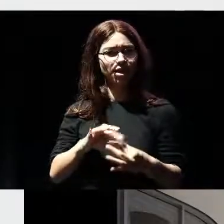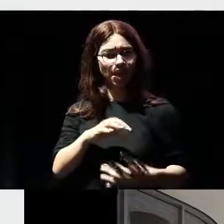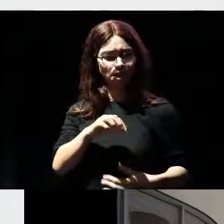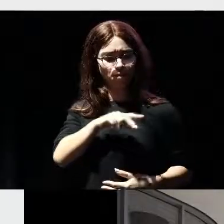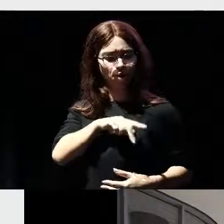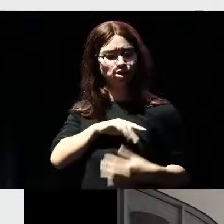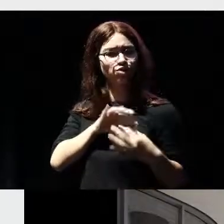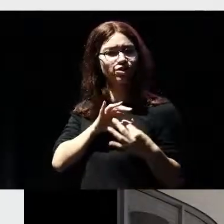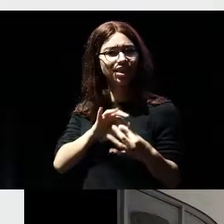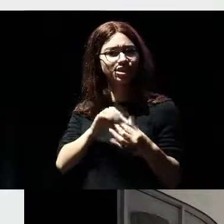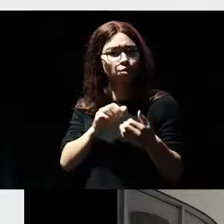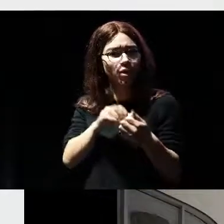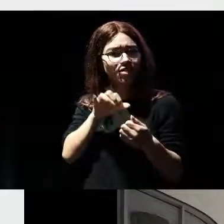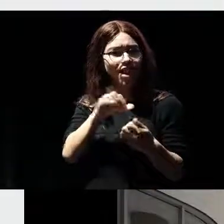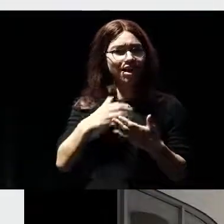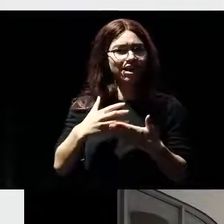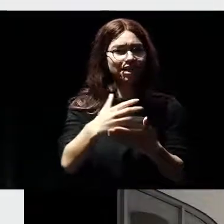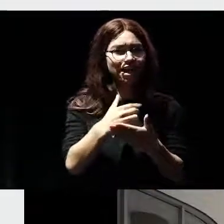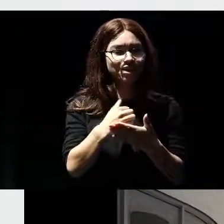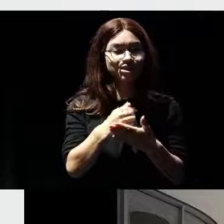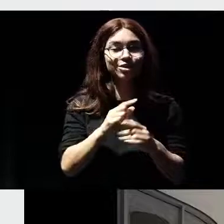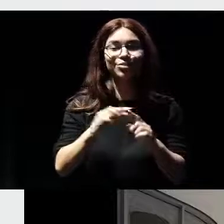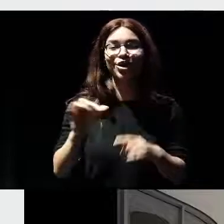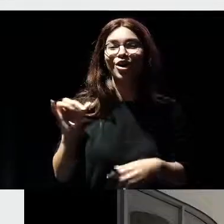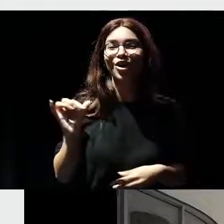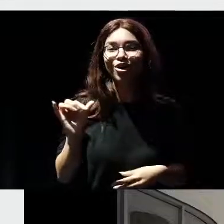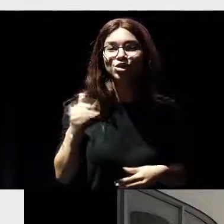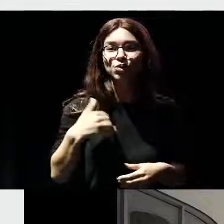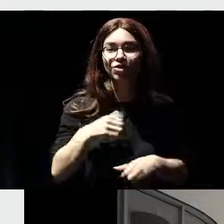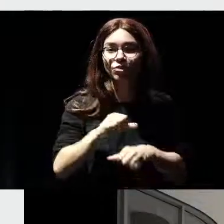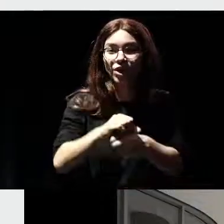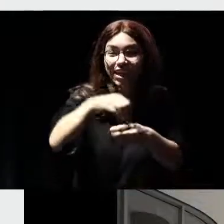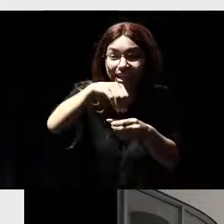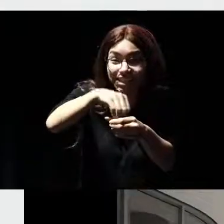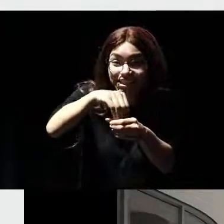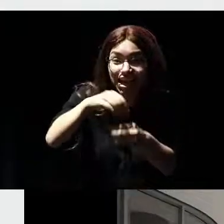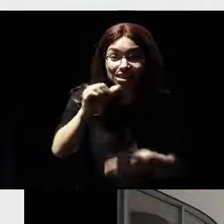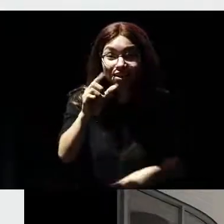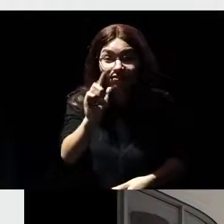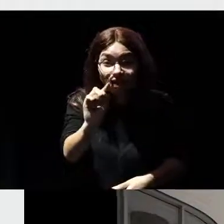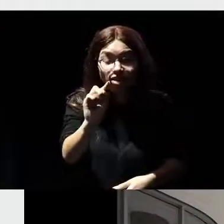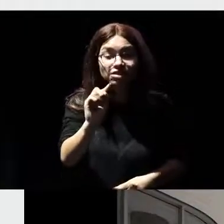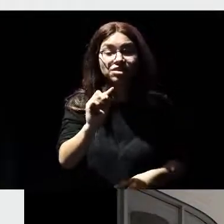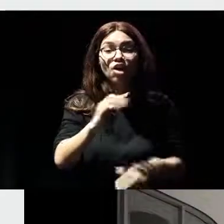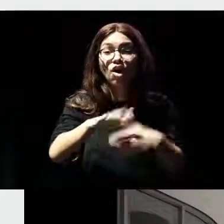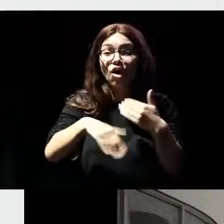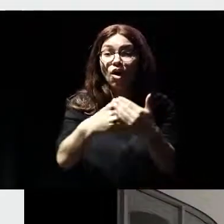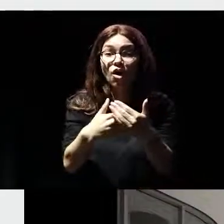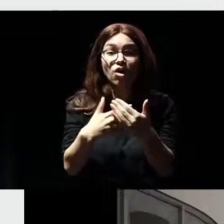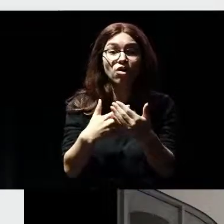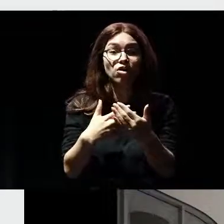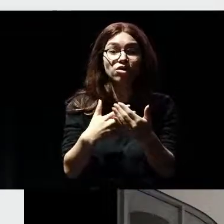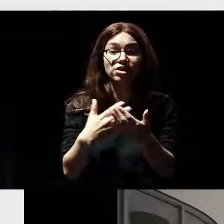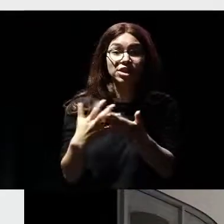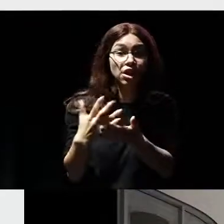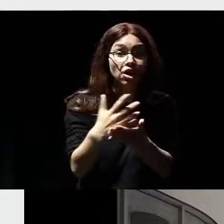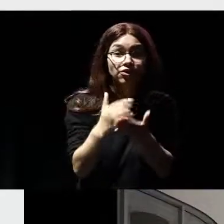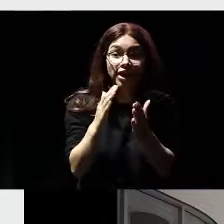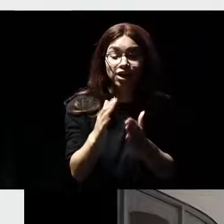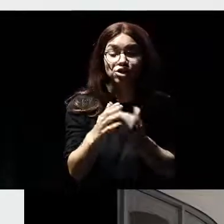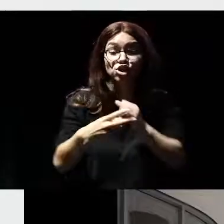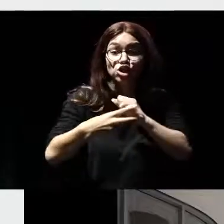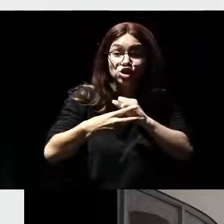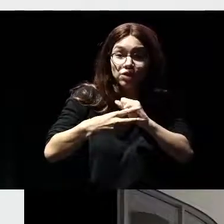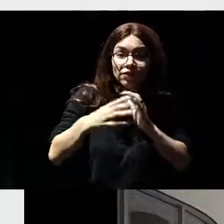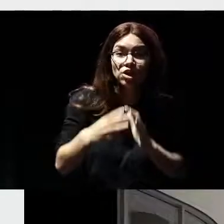personal relationship with it. But there's also work going on inside of the vault. The conservators, the curators are always working in that